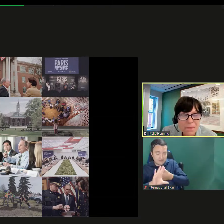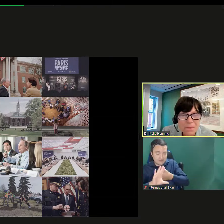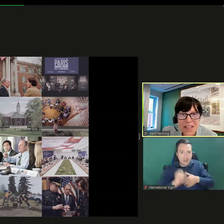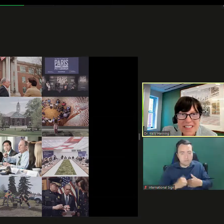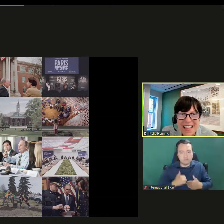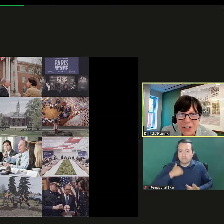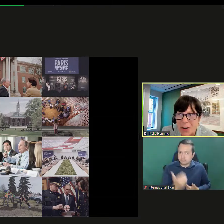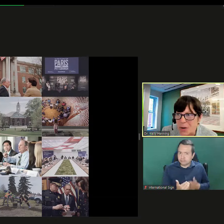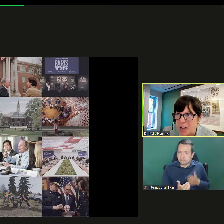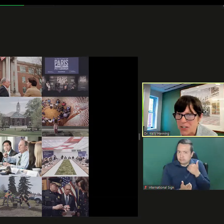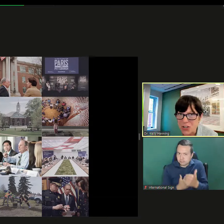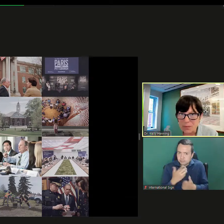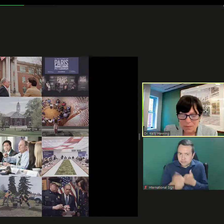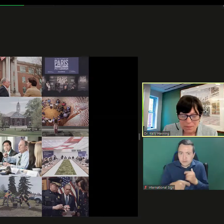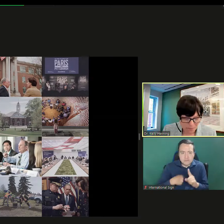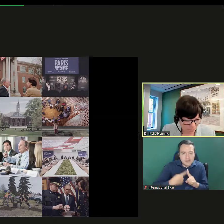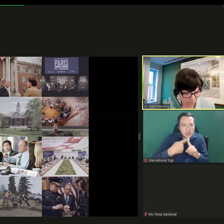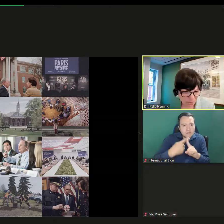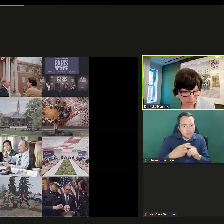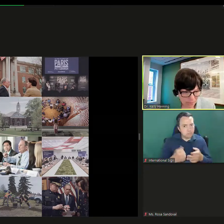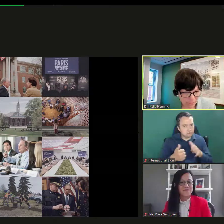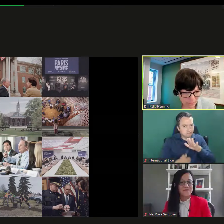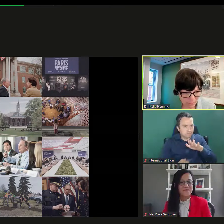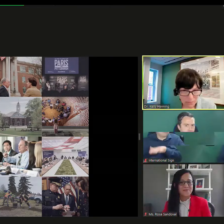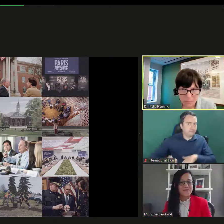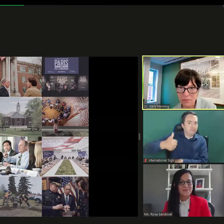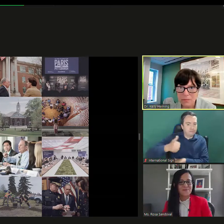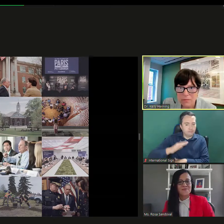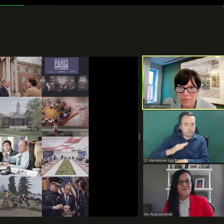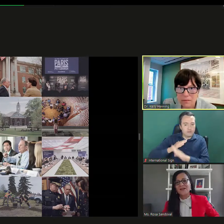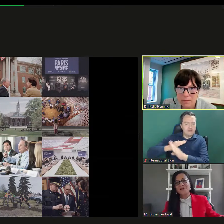lives. Thank you very much.